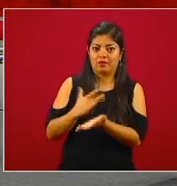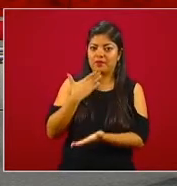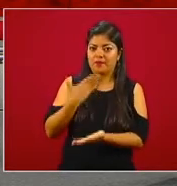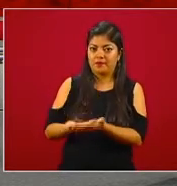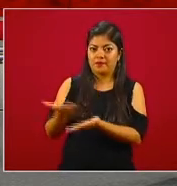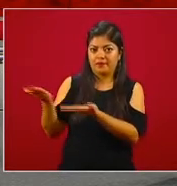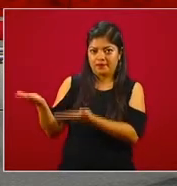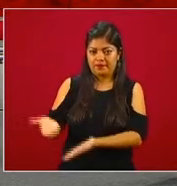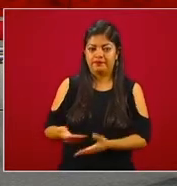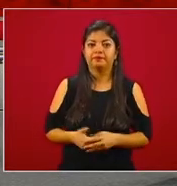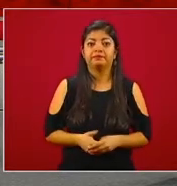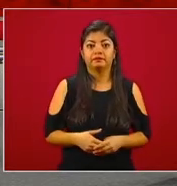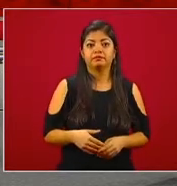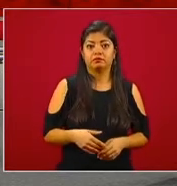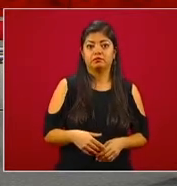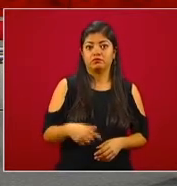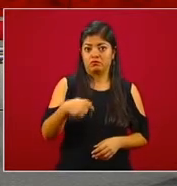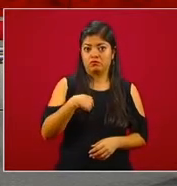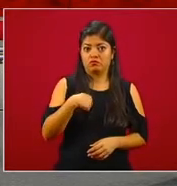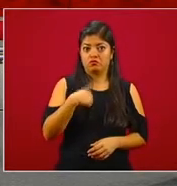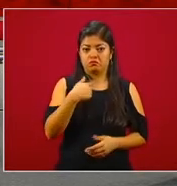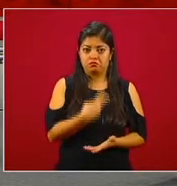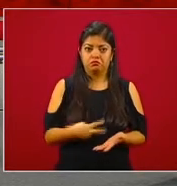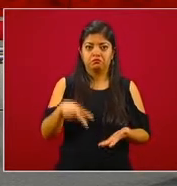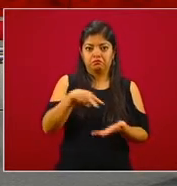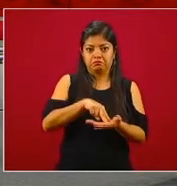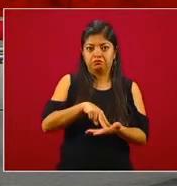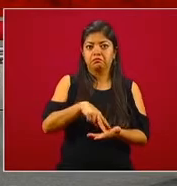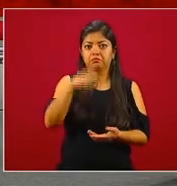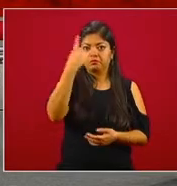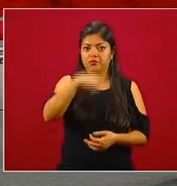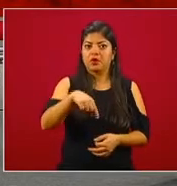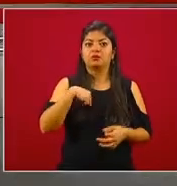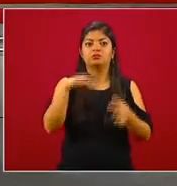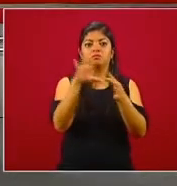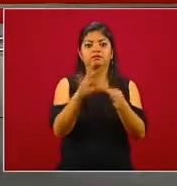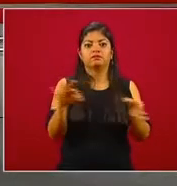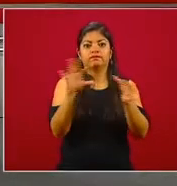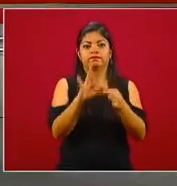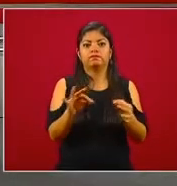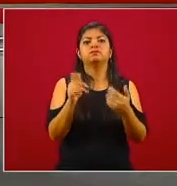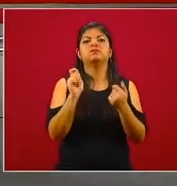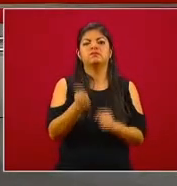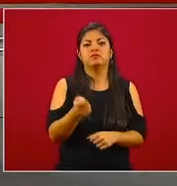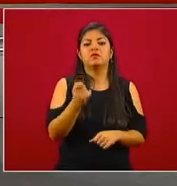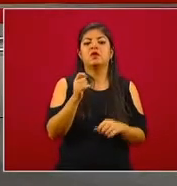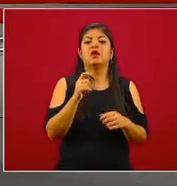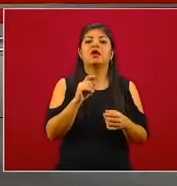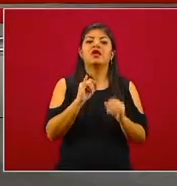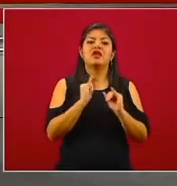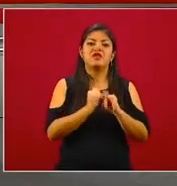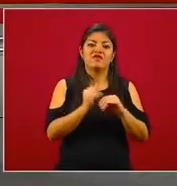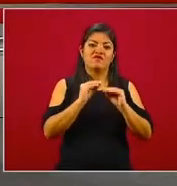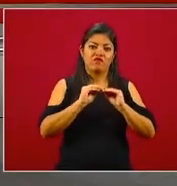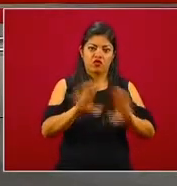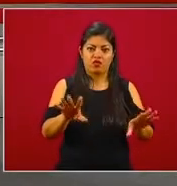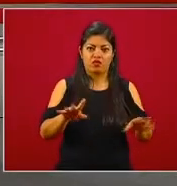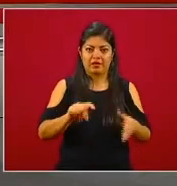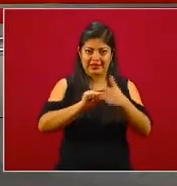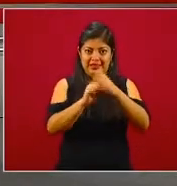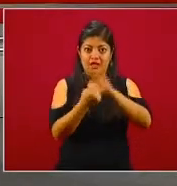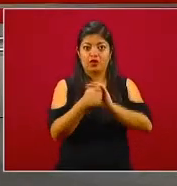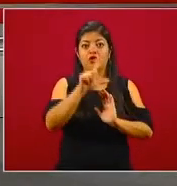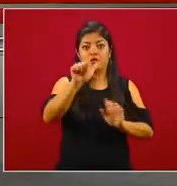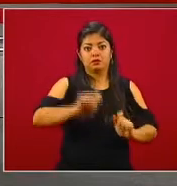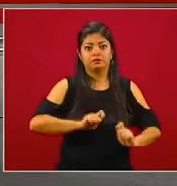scientific Te base voy a that permitir has been of entonces tremendous help. darle Thank you so para much and presentarte welcome. personalmente el So informe let me técnico, stand up so that I y can enseguida le